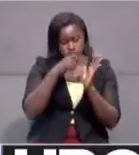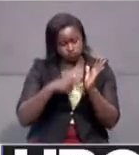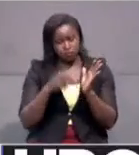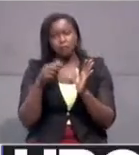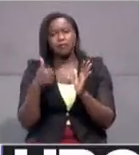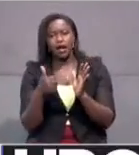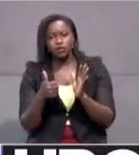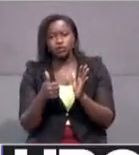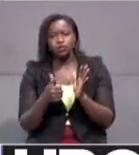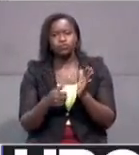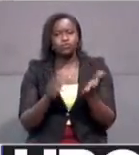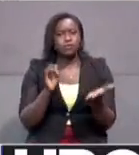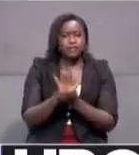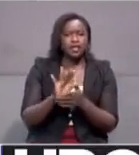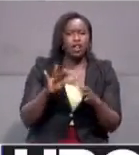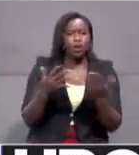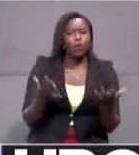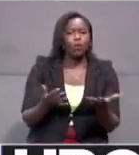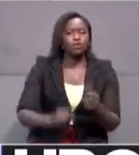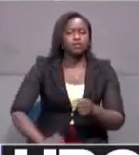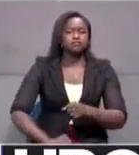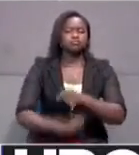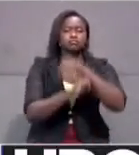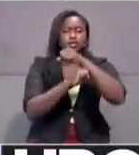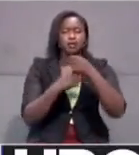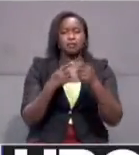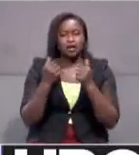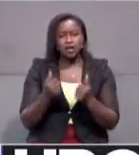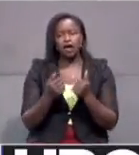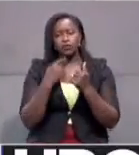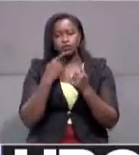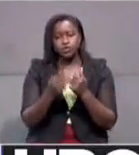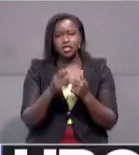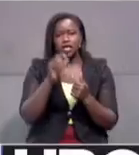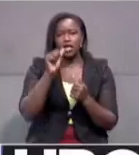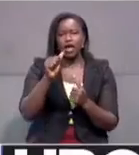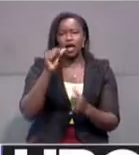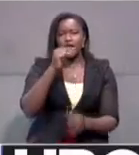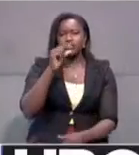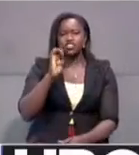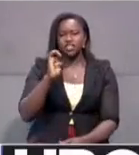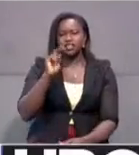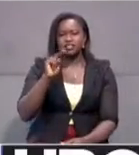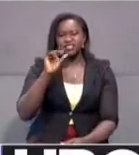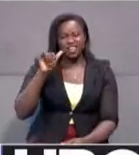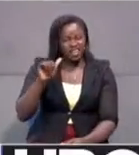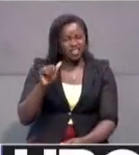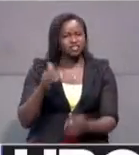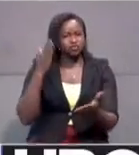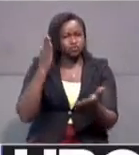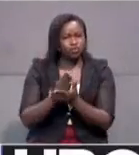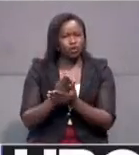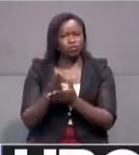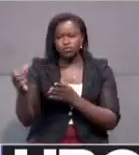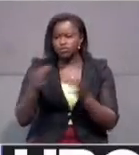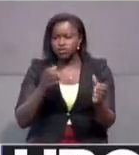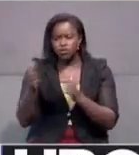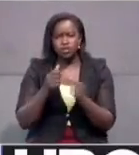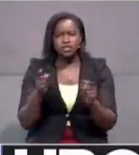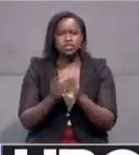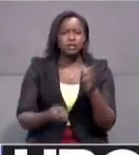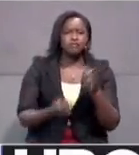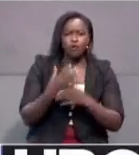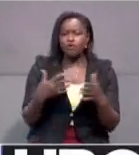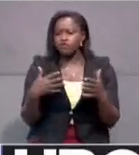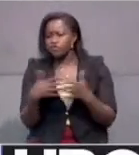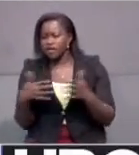or uphold. And now you tell the agencies to stop recruiting and you cause a panic in the